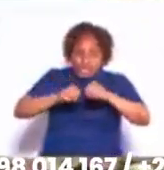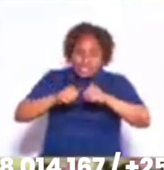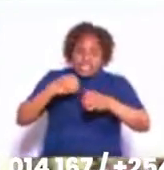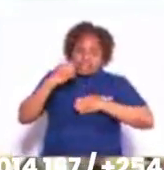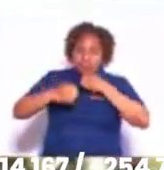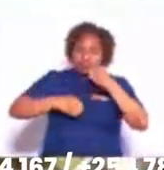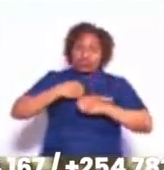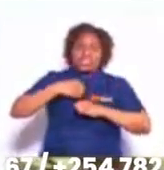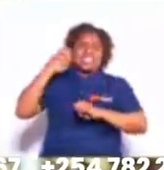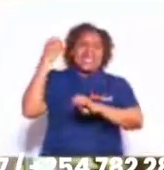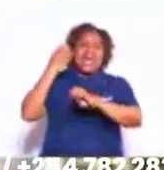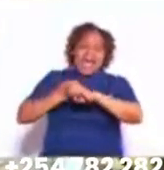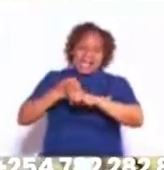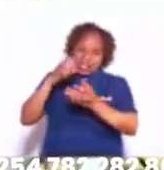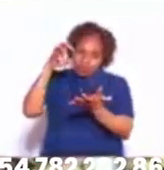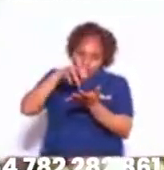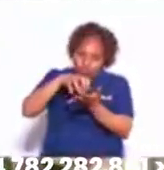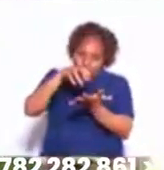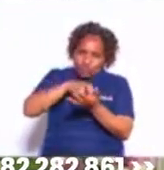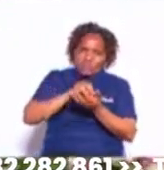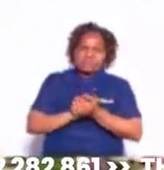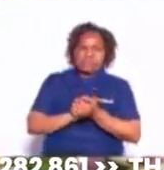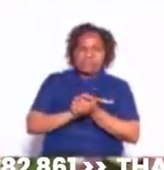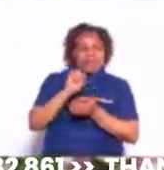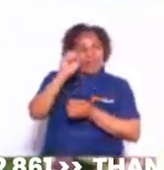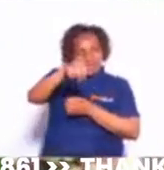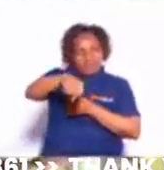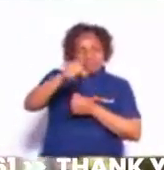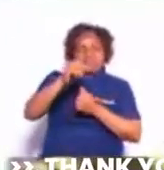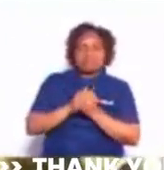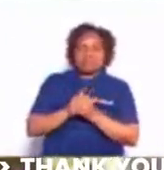difficult situations. Yes.